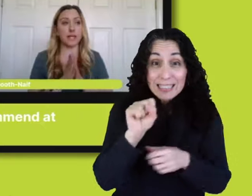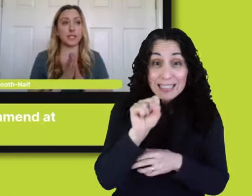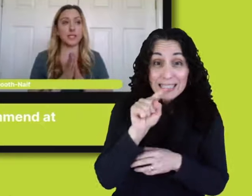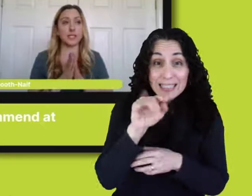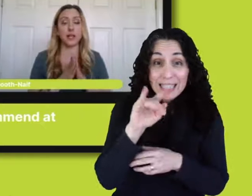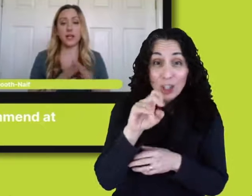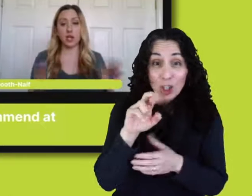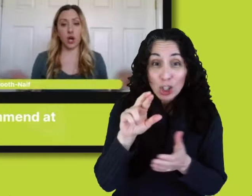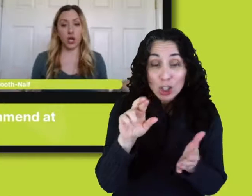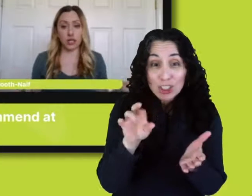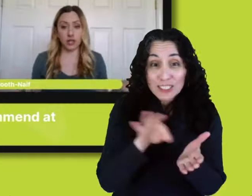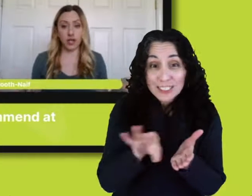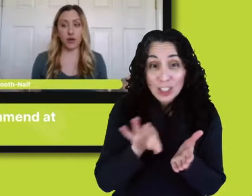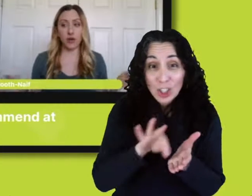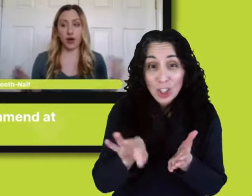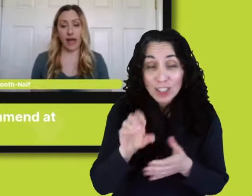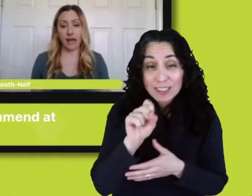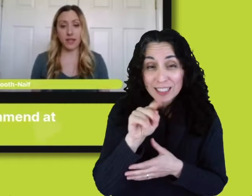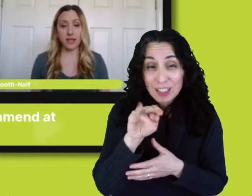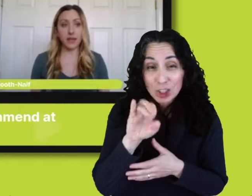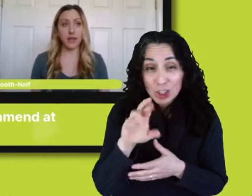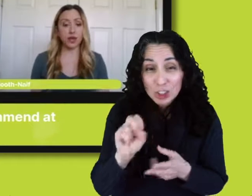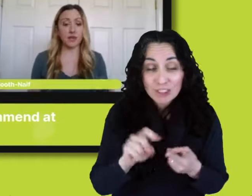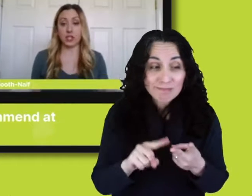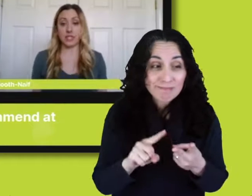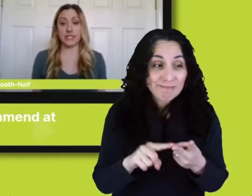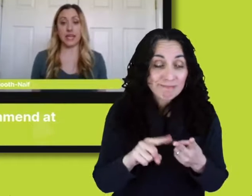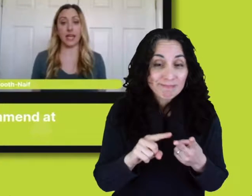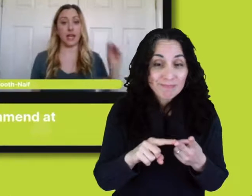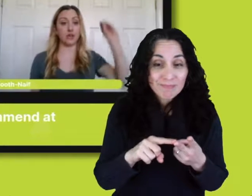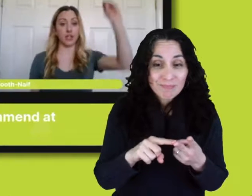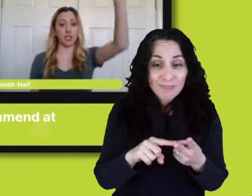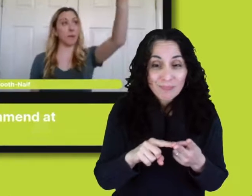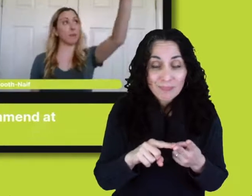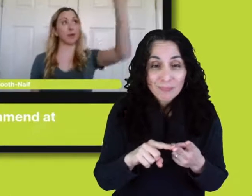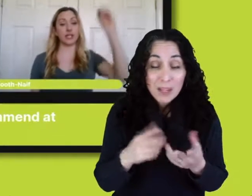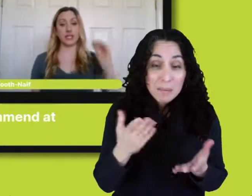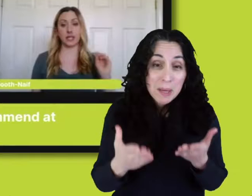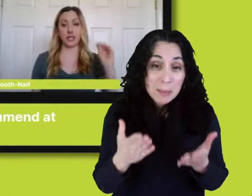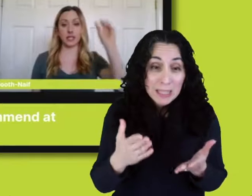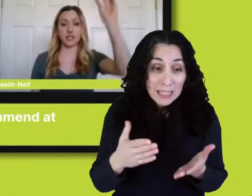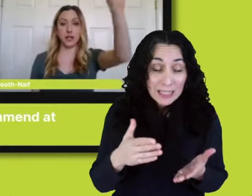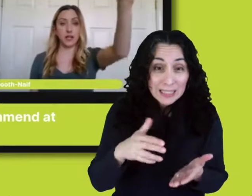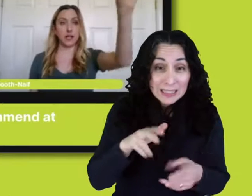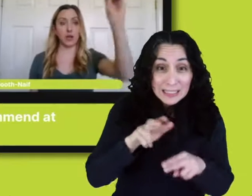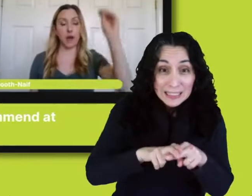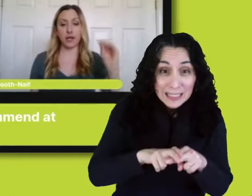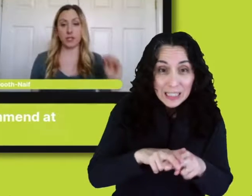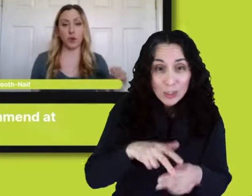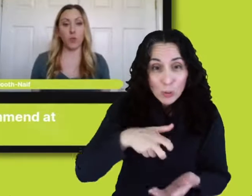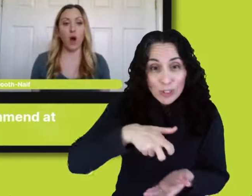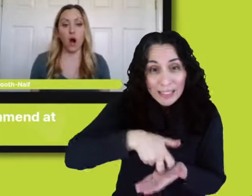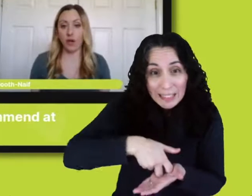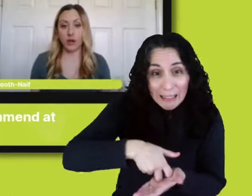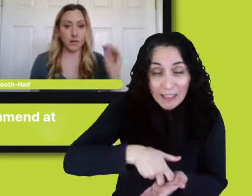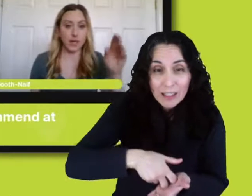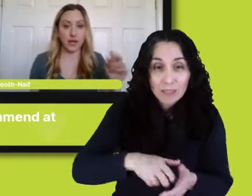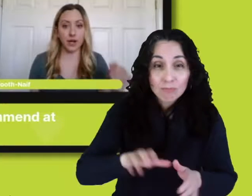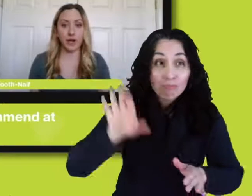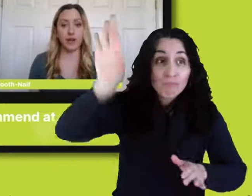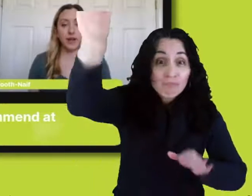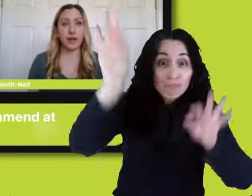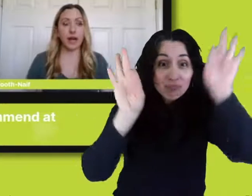way to practice tall kneeling or half kneeling, or even just sitting and reaching up and putting stickers, onto a wall